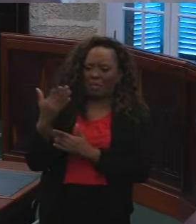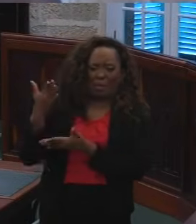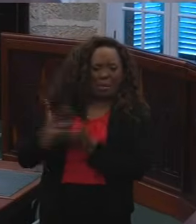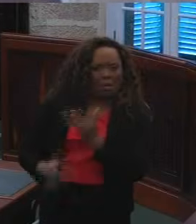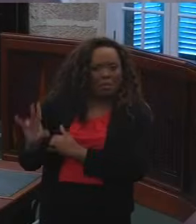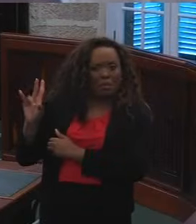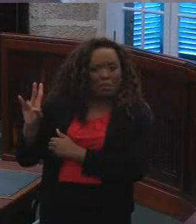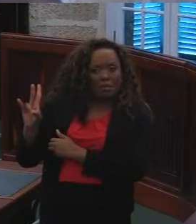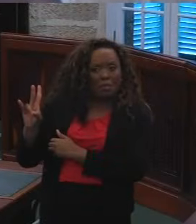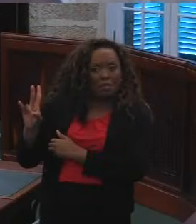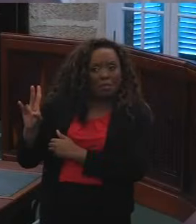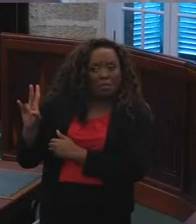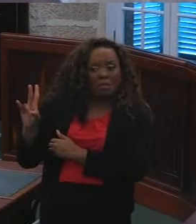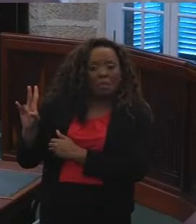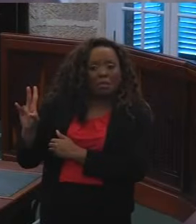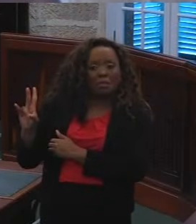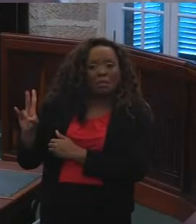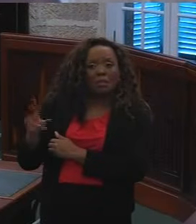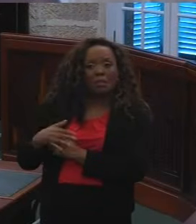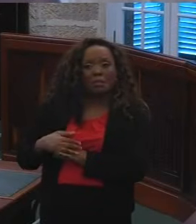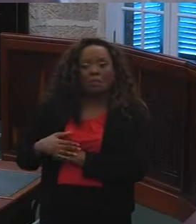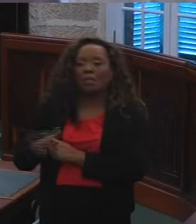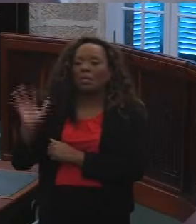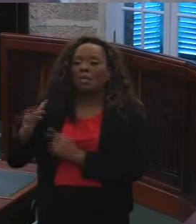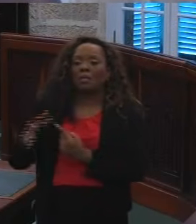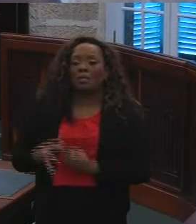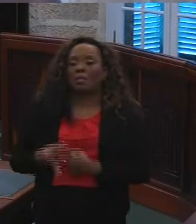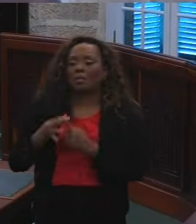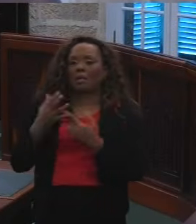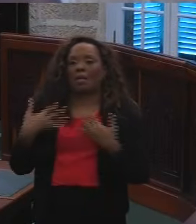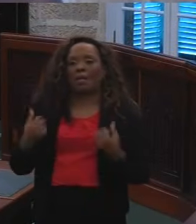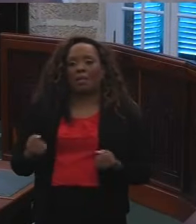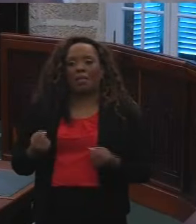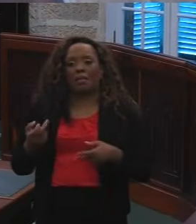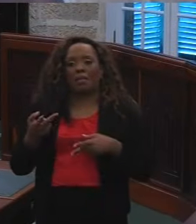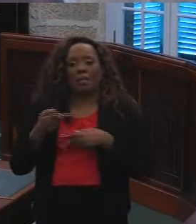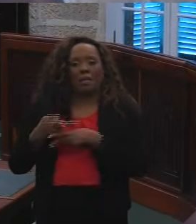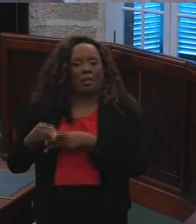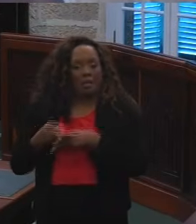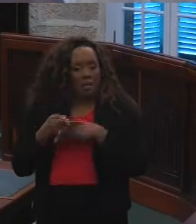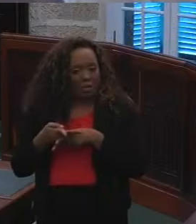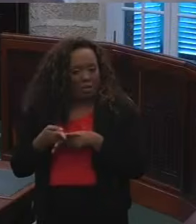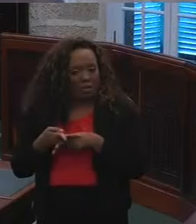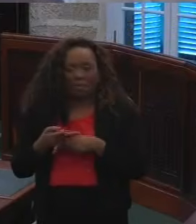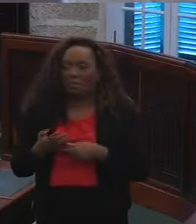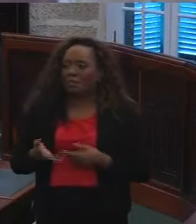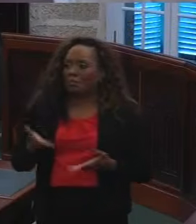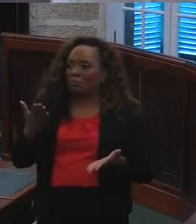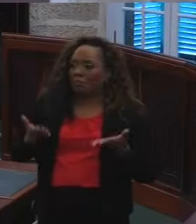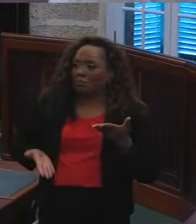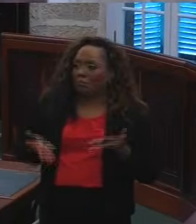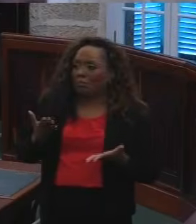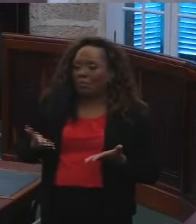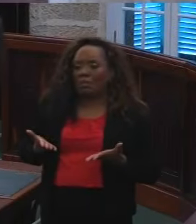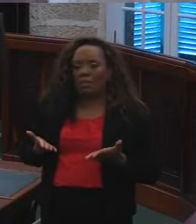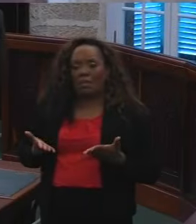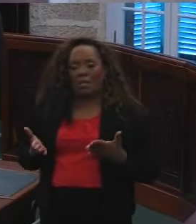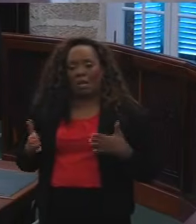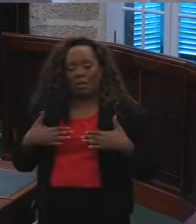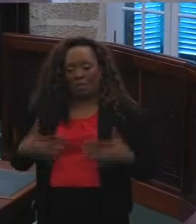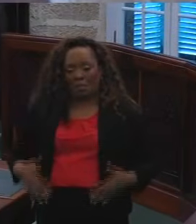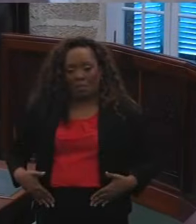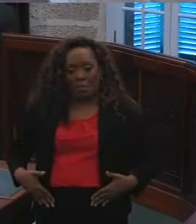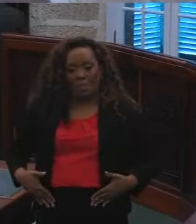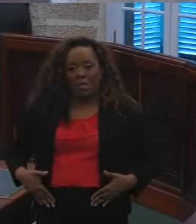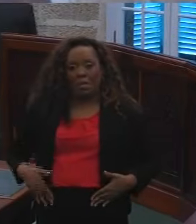which is the care, specialized health care, which may involve physical, cognitive,